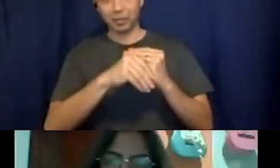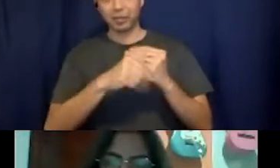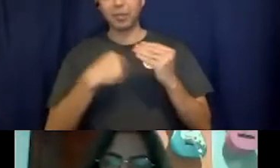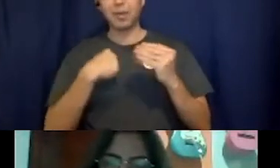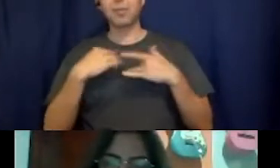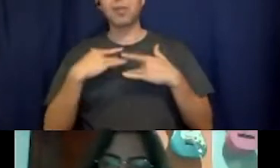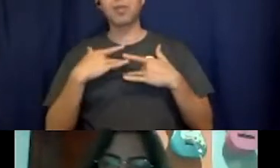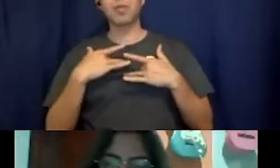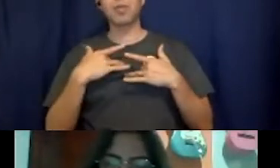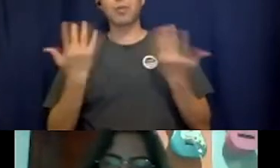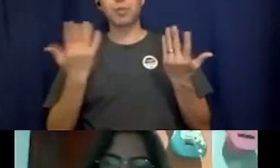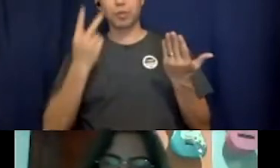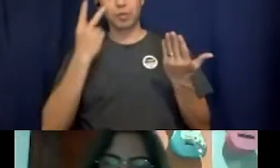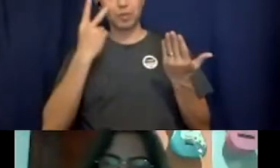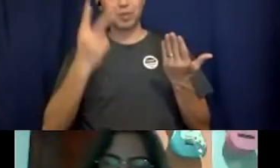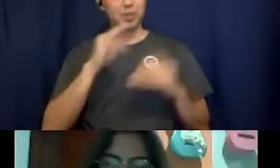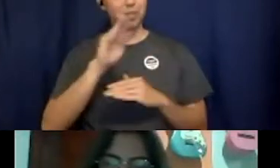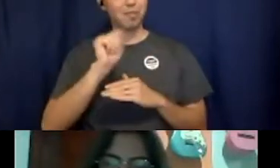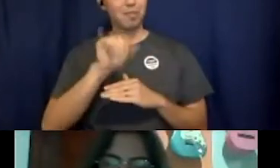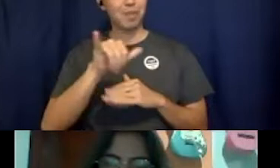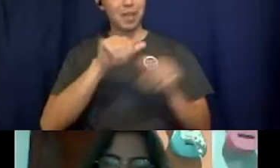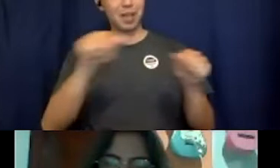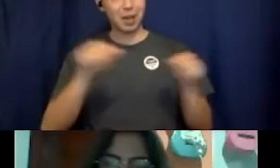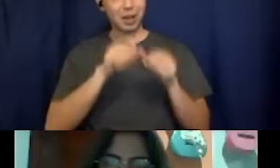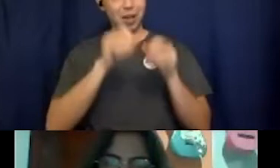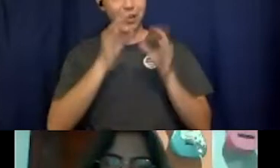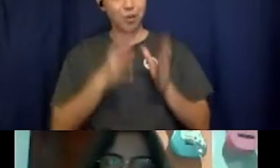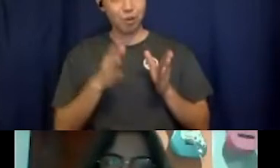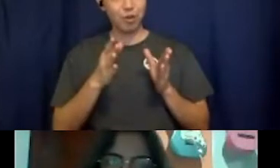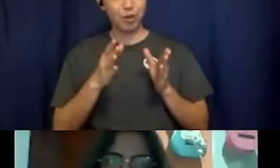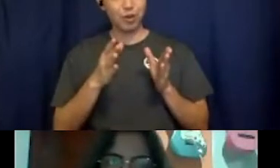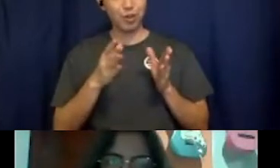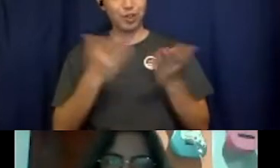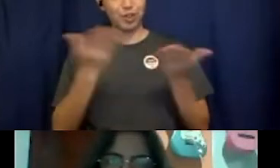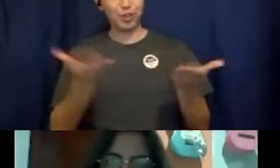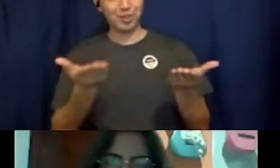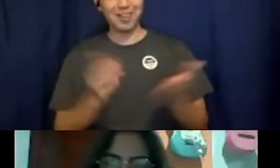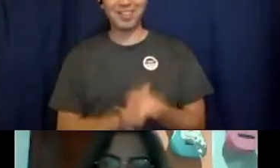talking to Amy Klobuchar, 2 days ago, and